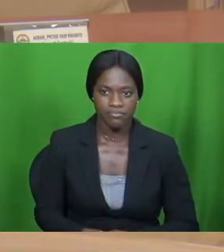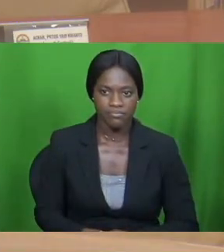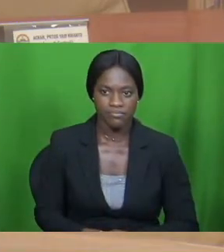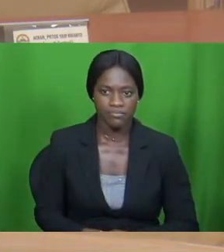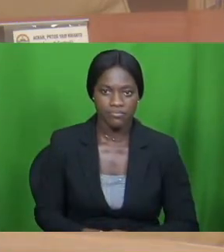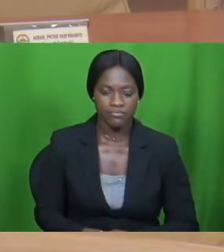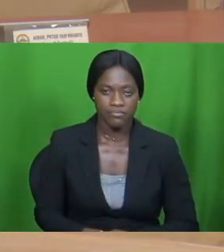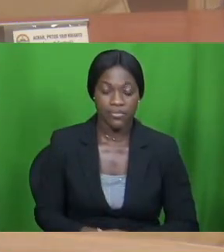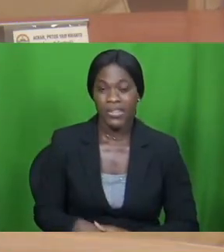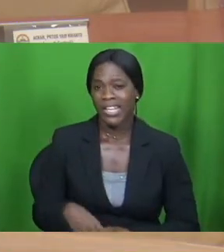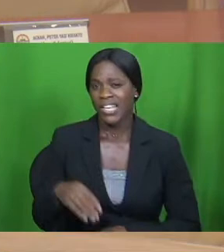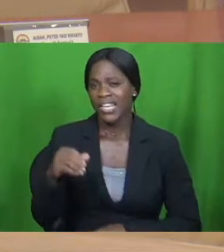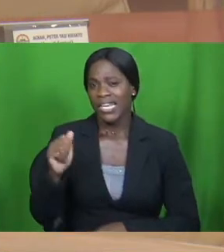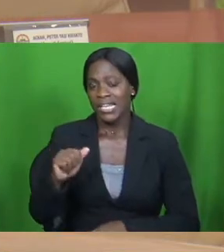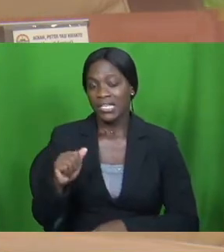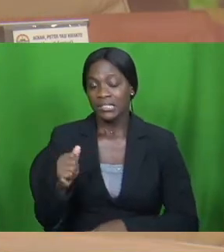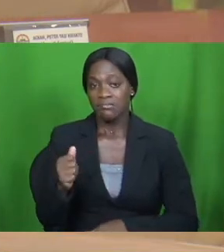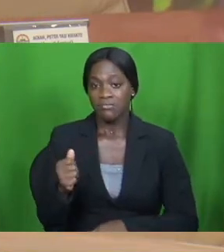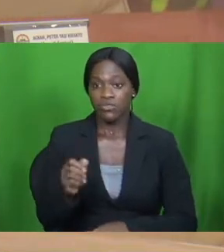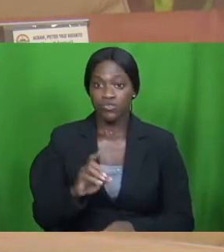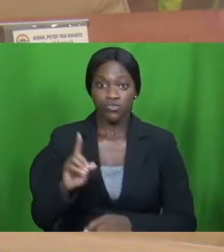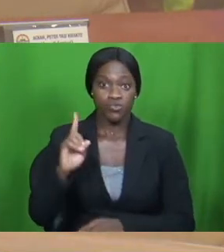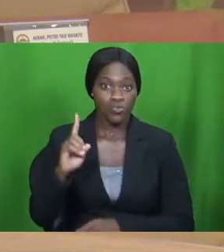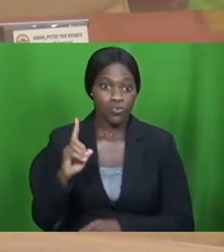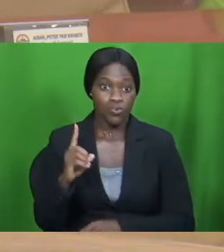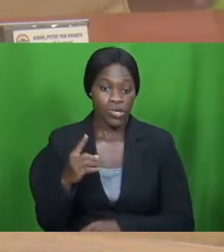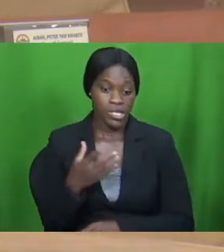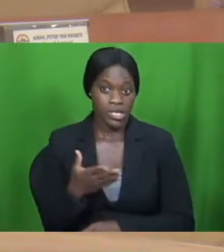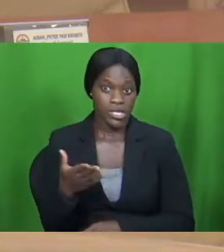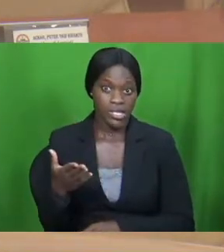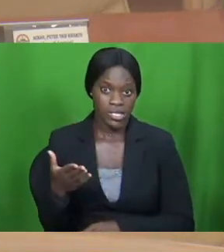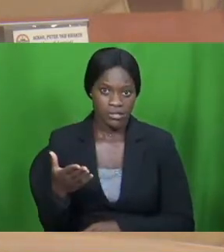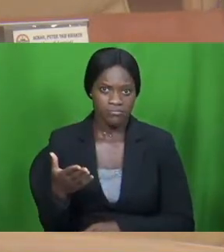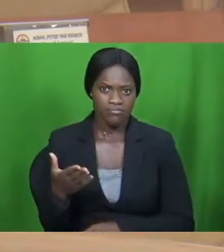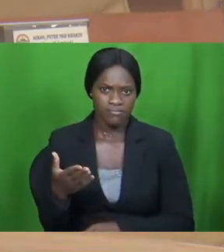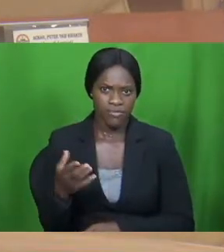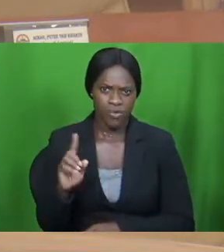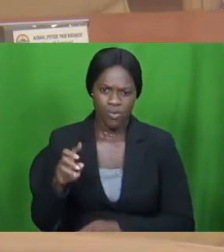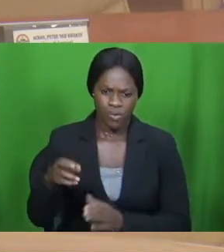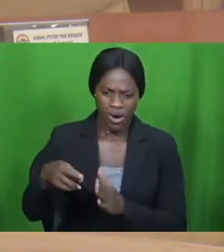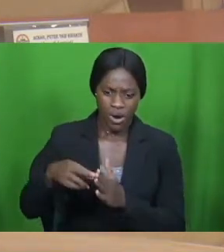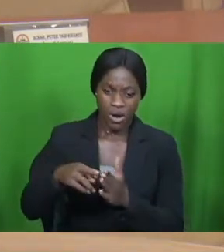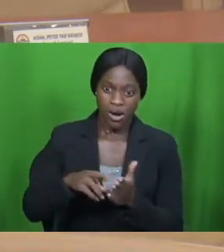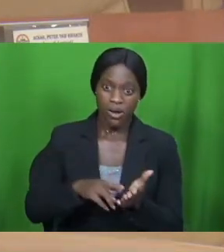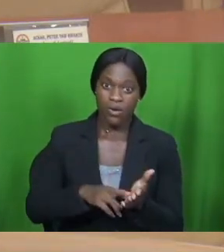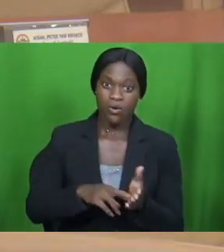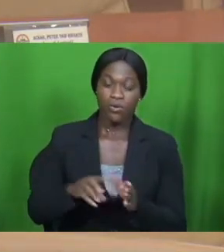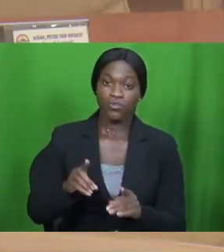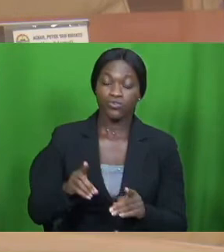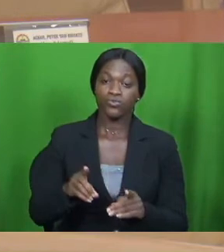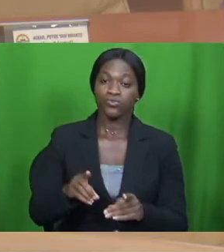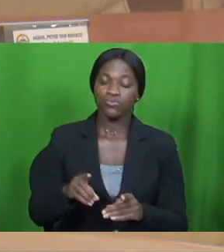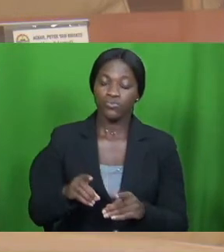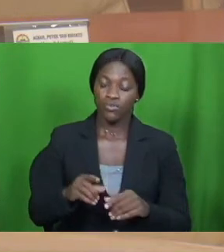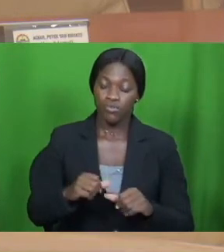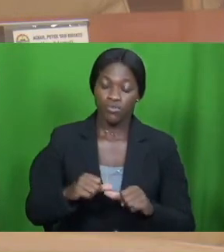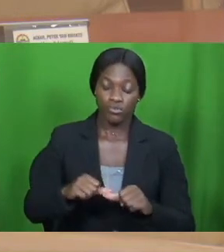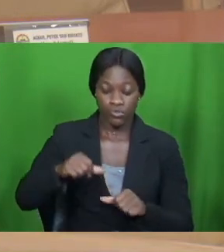one thing, his record in this House is still really very